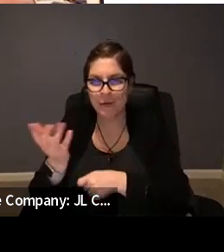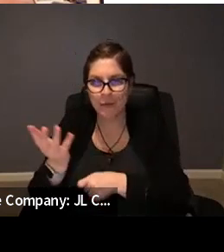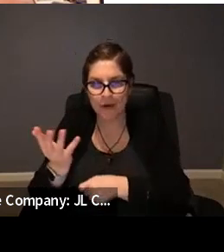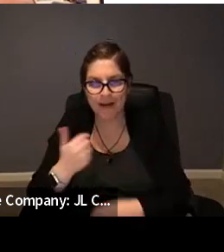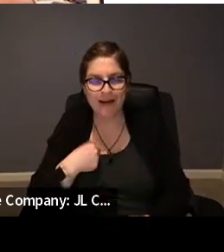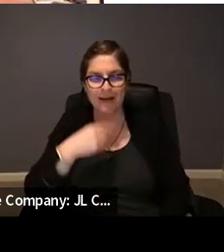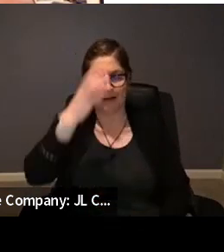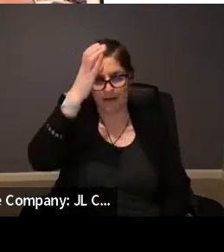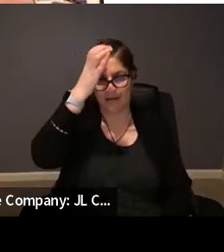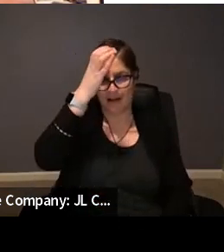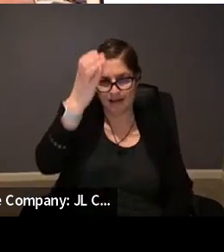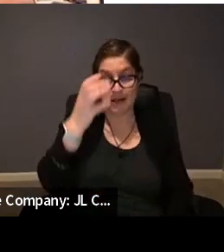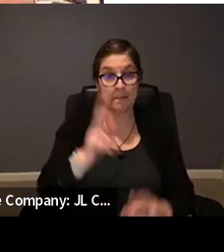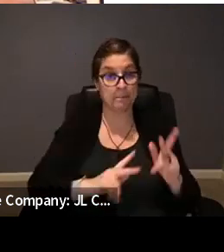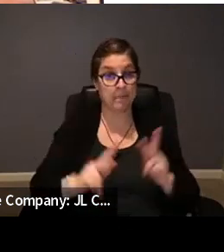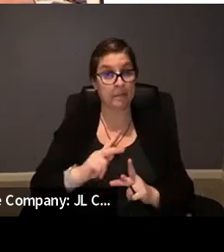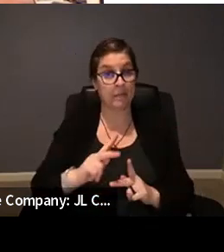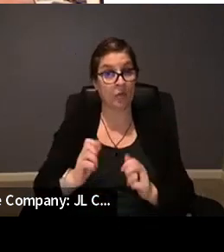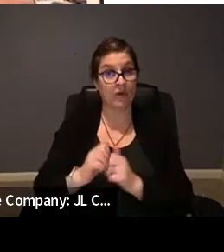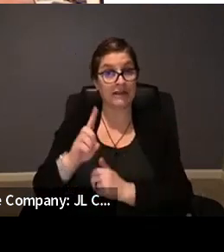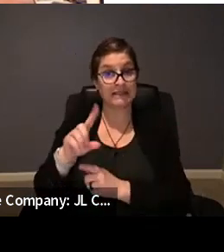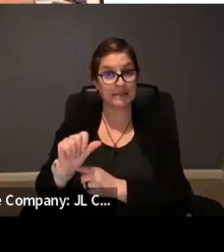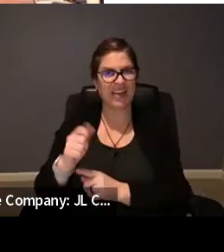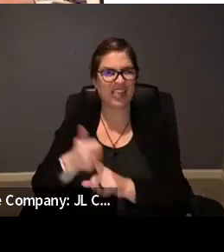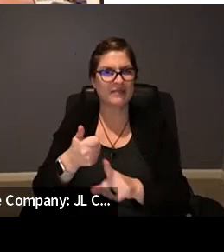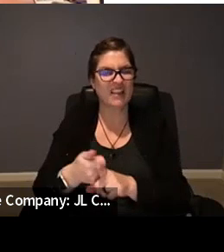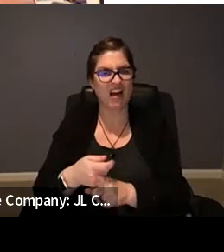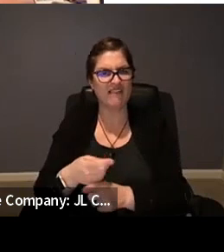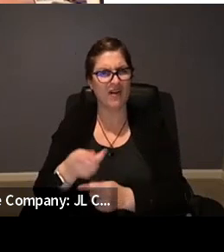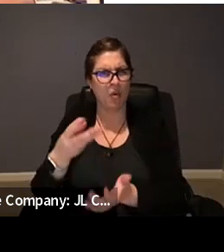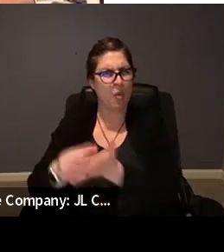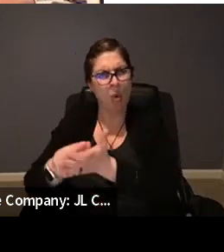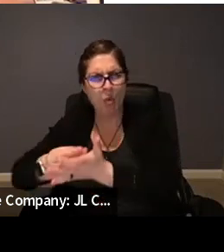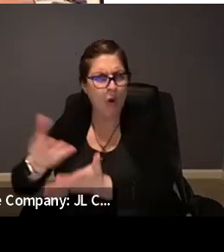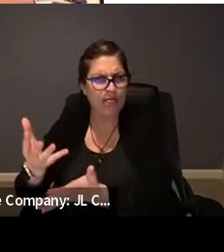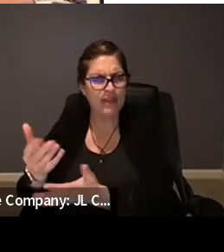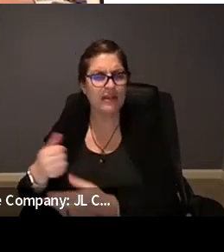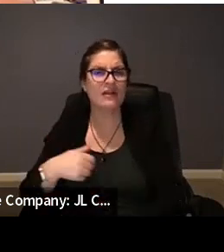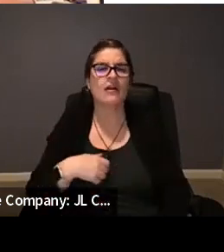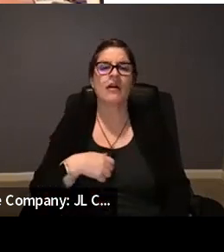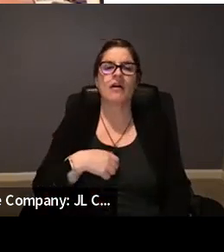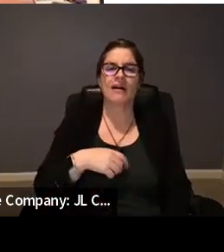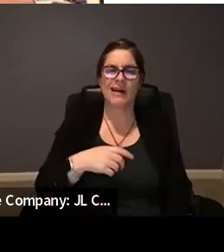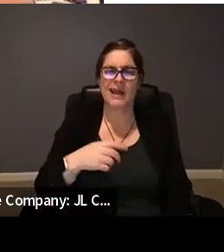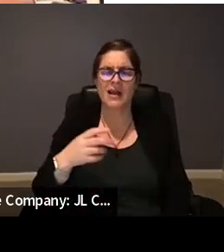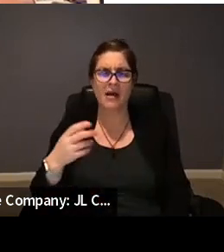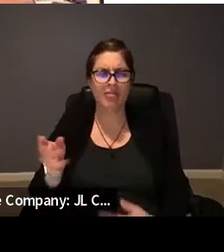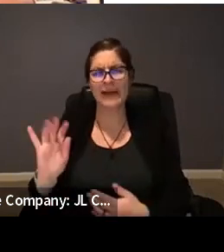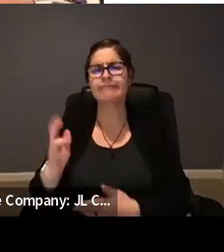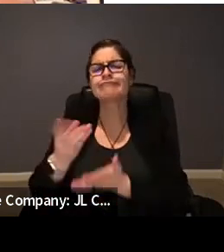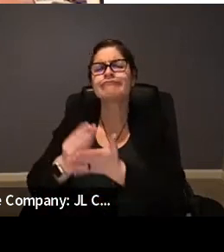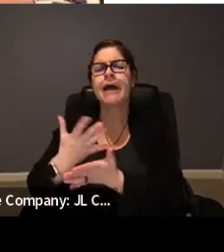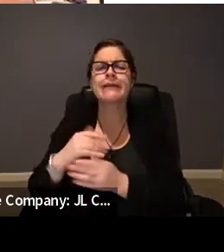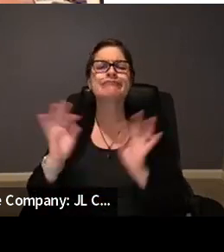of people with disabilities being independently wealthy or having a lot of money is not an issue in